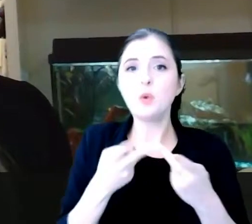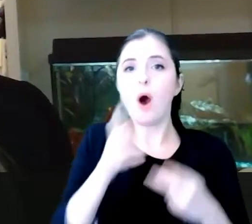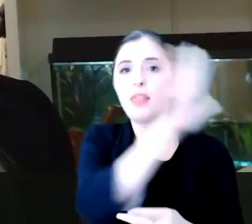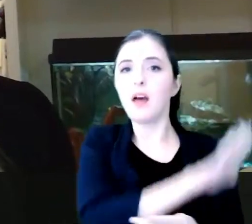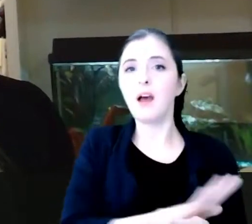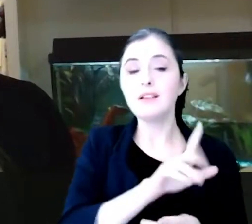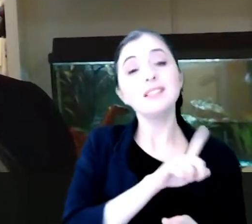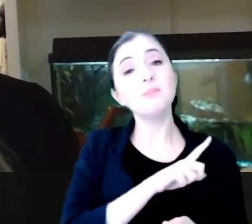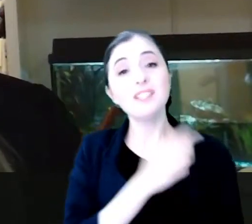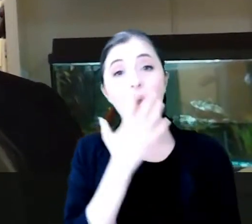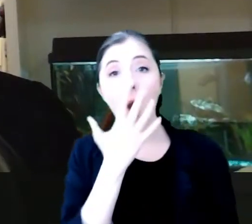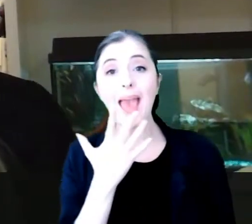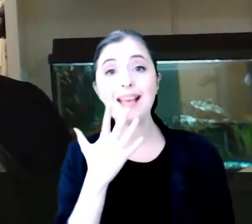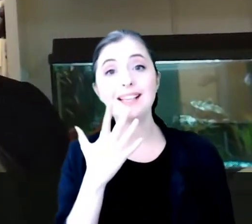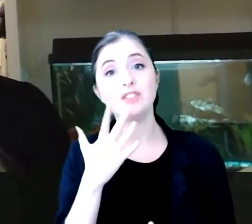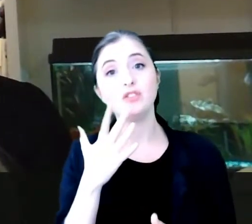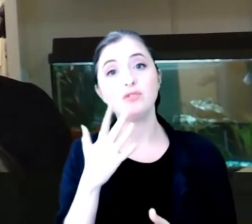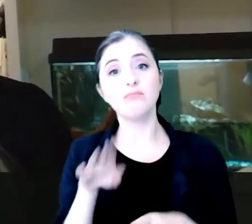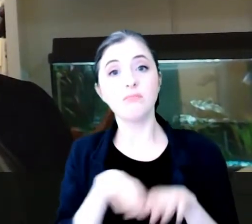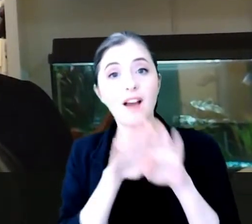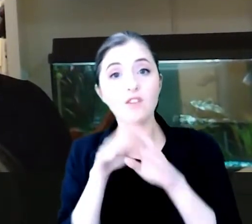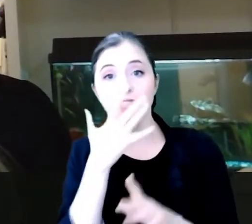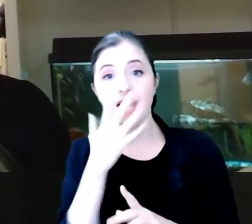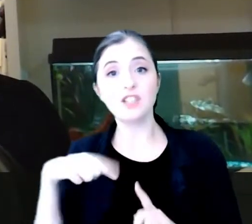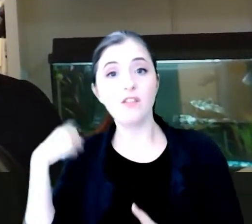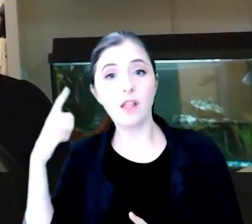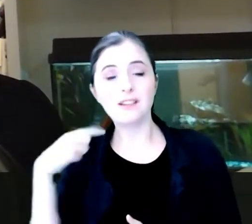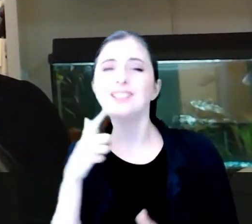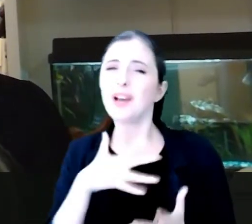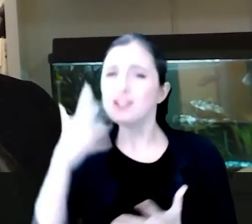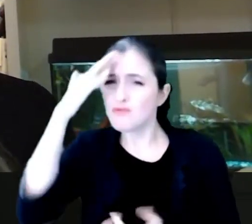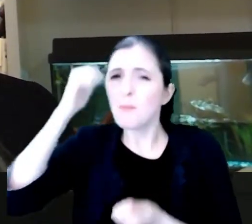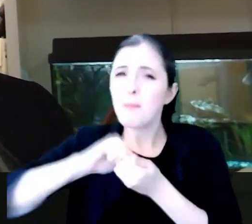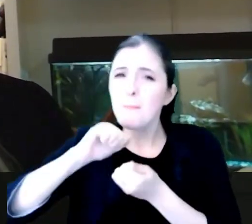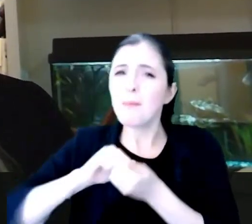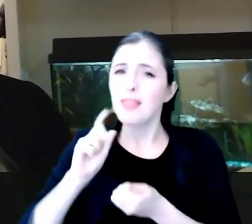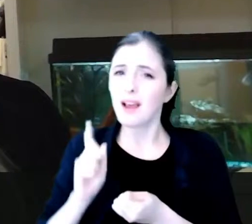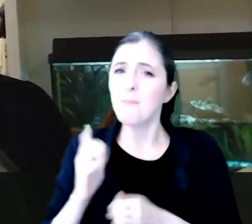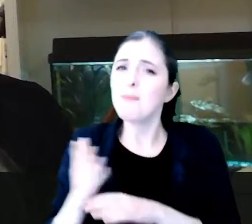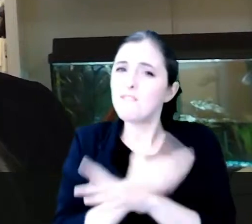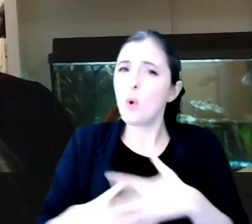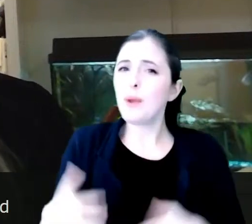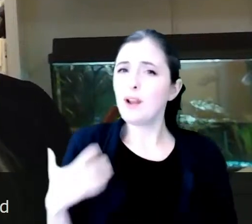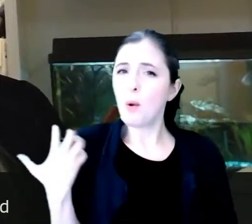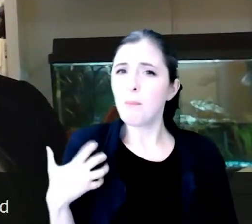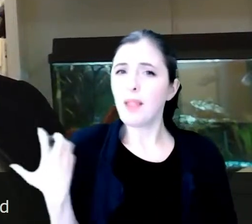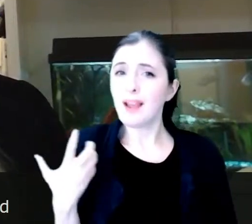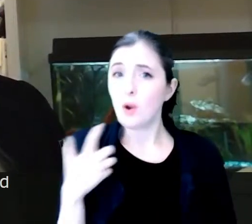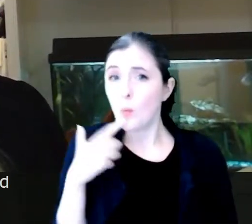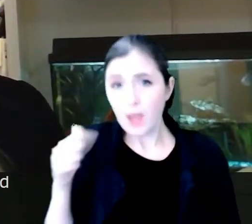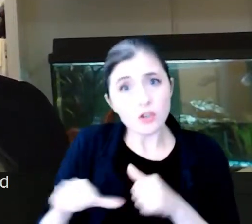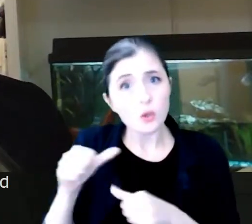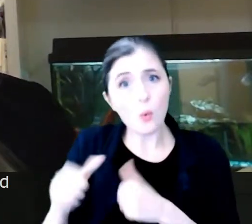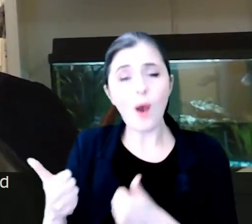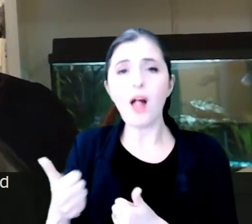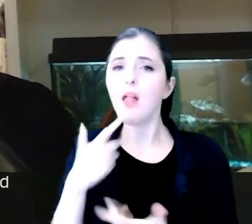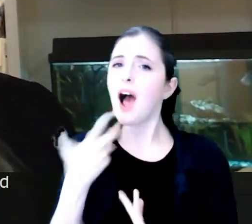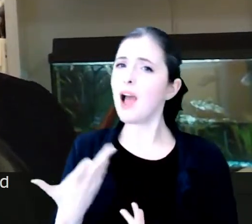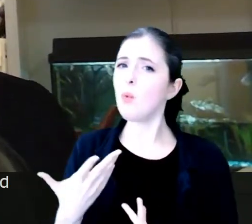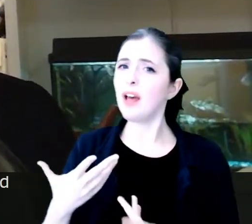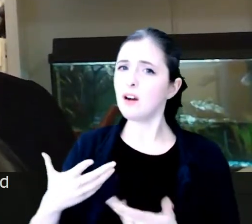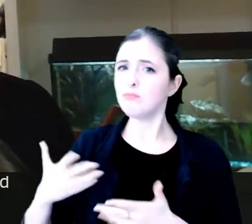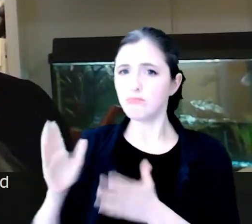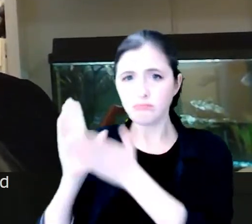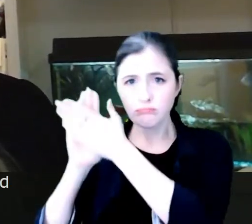So let's bear that in mind before we complain. We are doing extremely well. I will talk up London. We are doing extremely